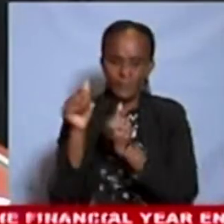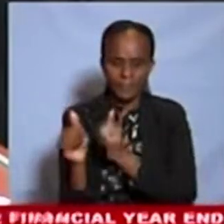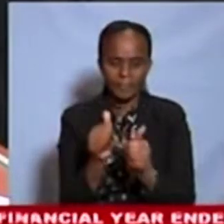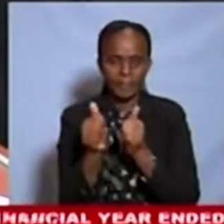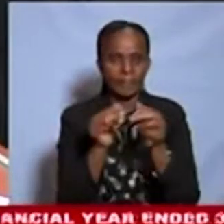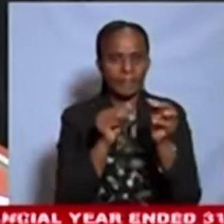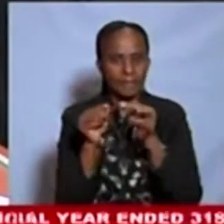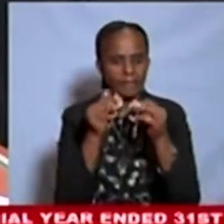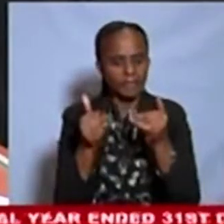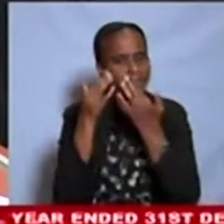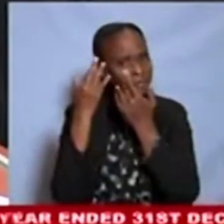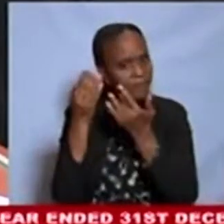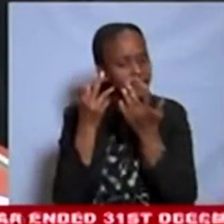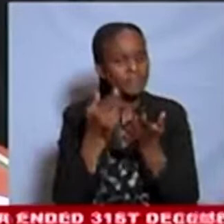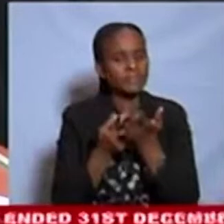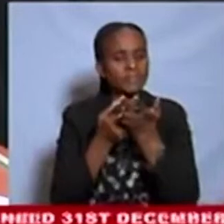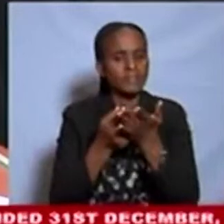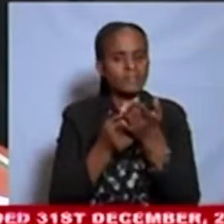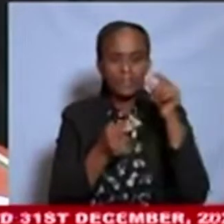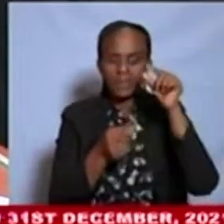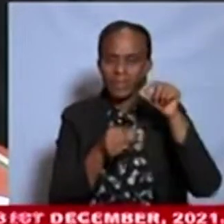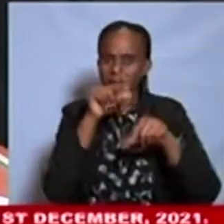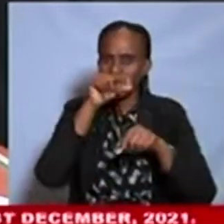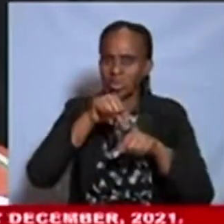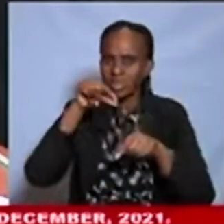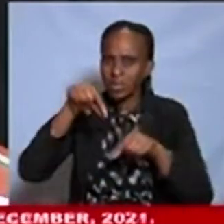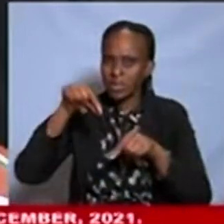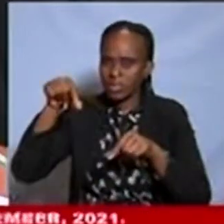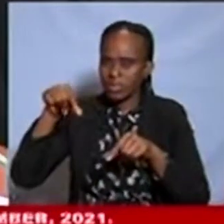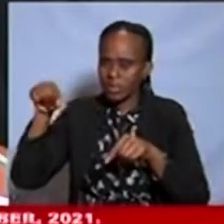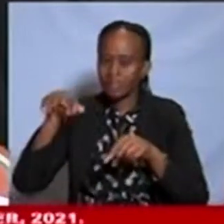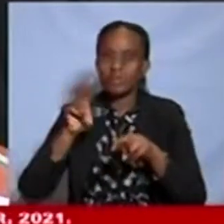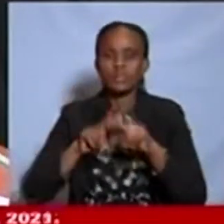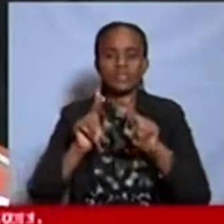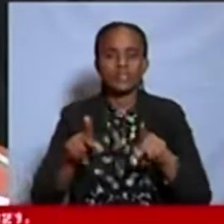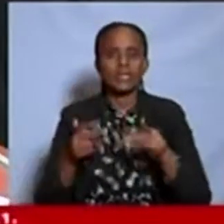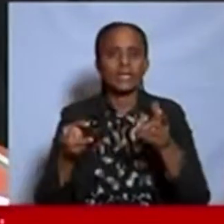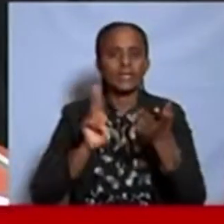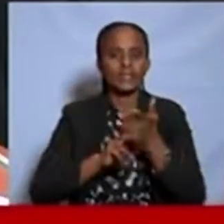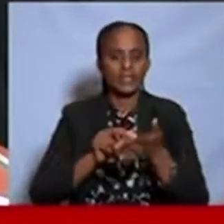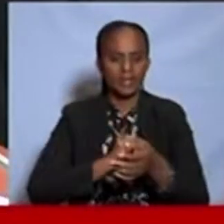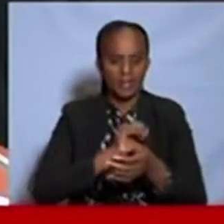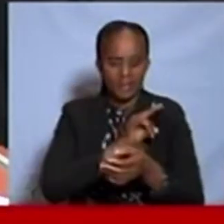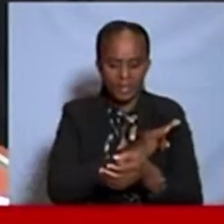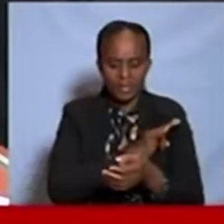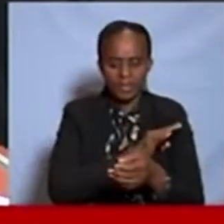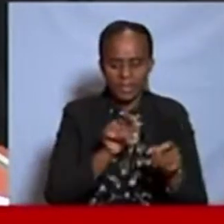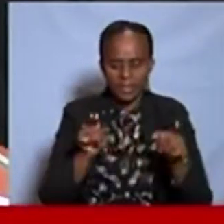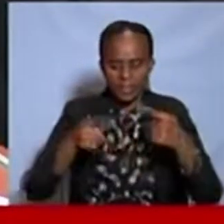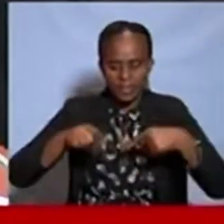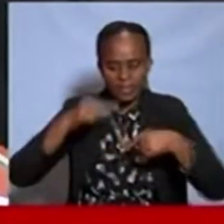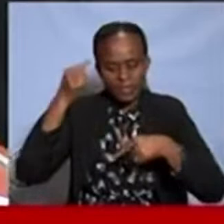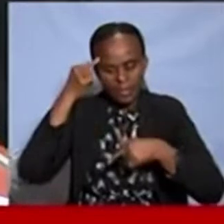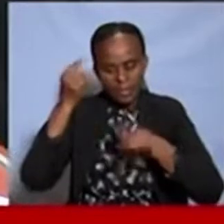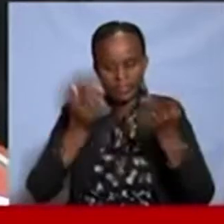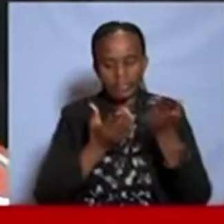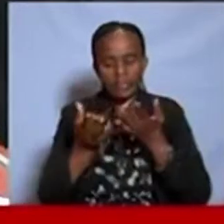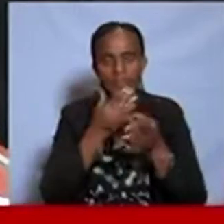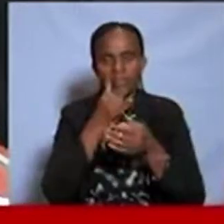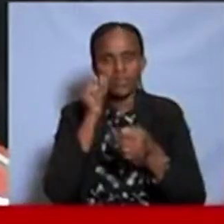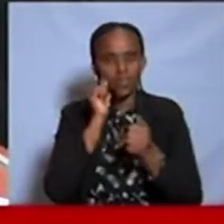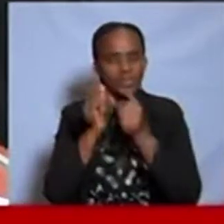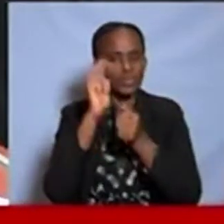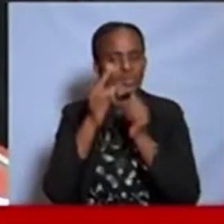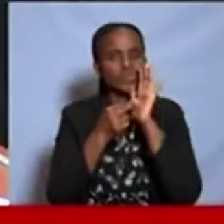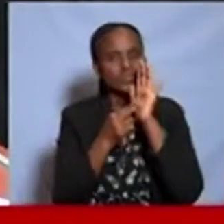taken. Management wishes to submit that on a quarterly basis, Chair, the Council submits staff return to the Local Government Service Commission that